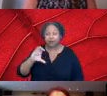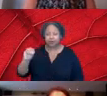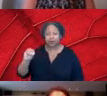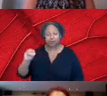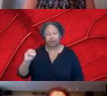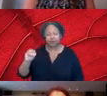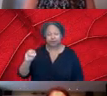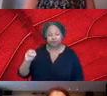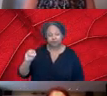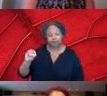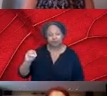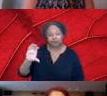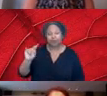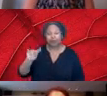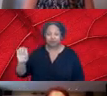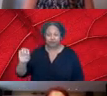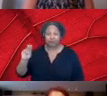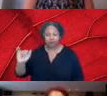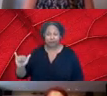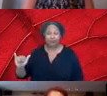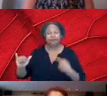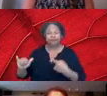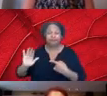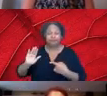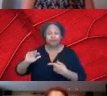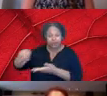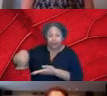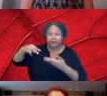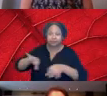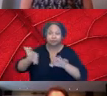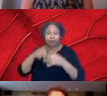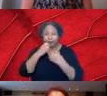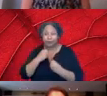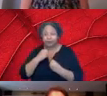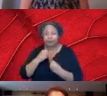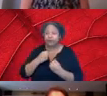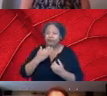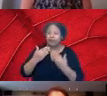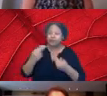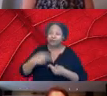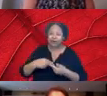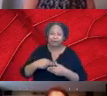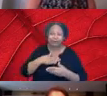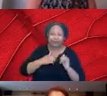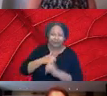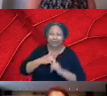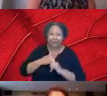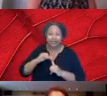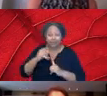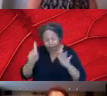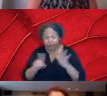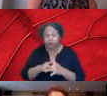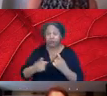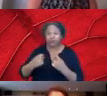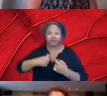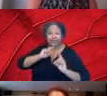to our city. So thank you so much for joining us today. And stick around in case we have some questions at the end.